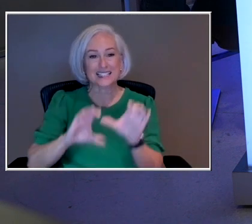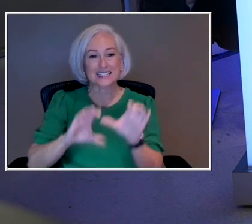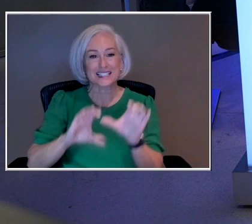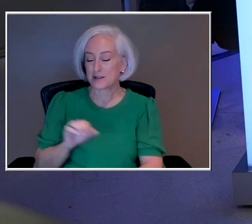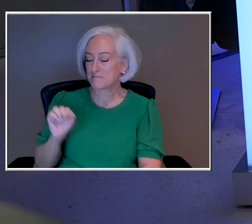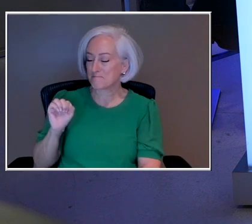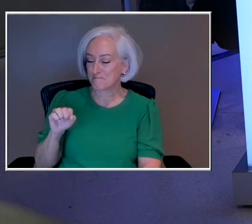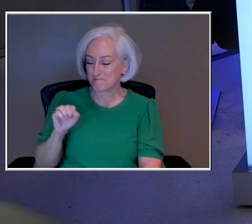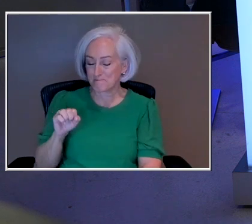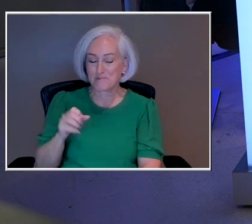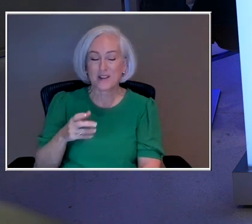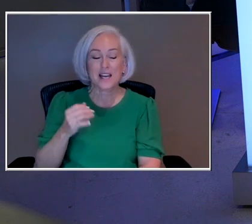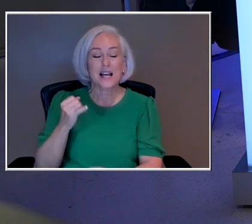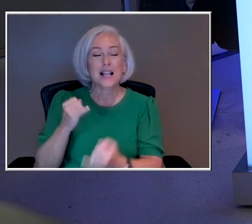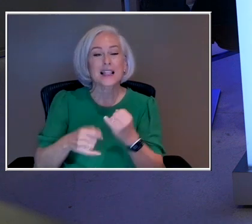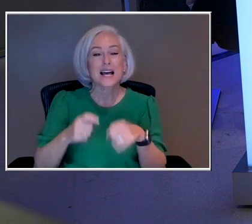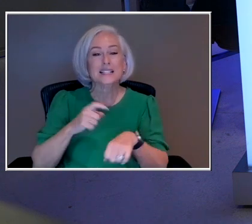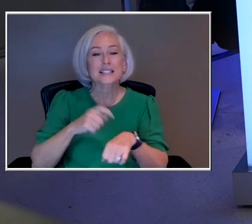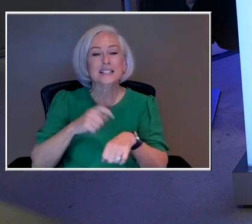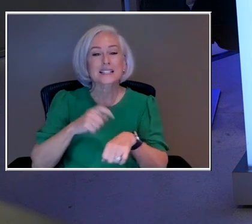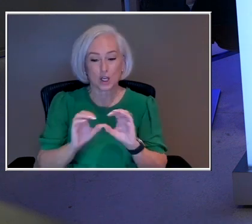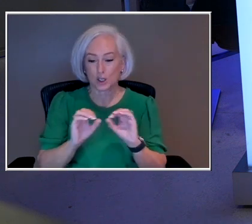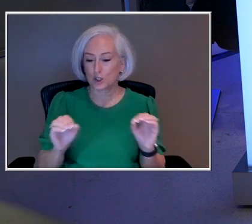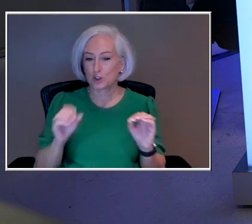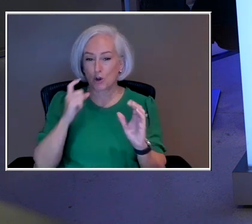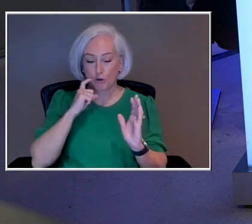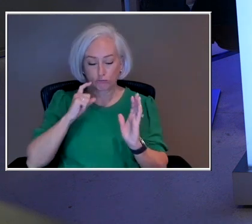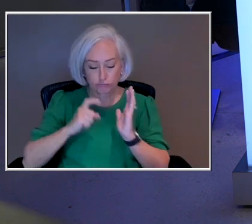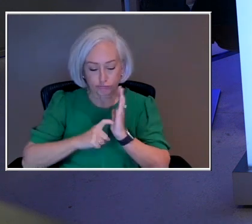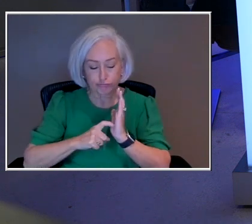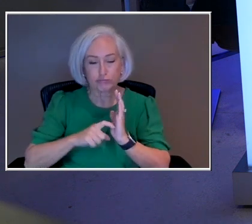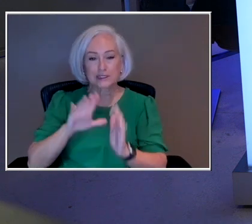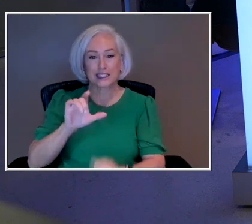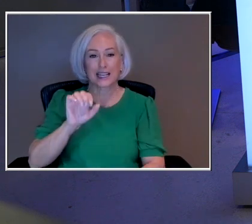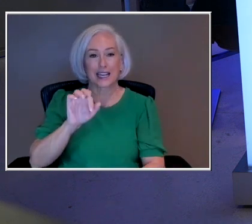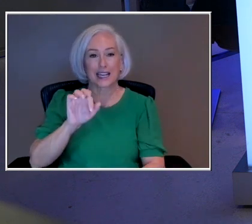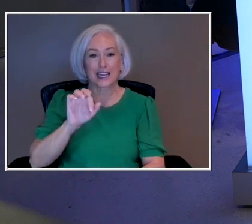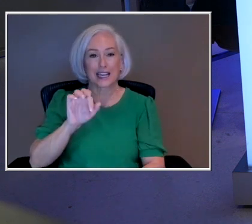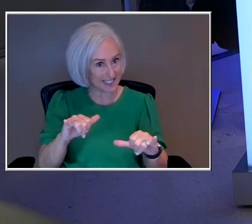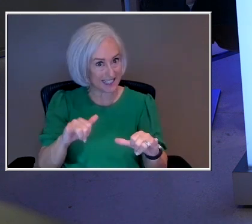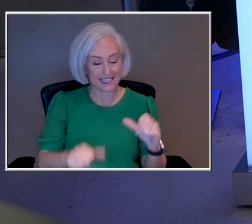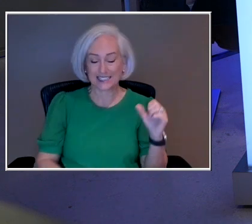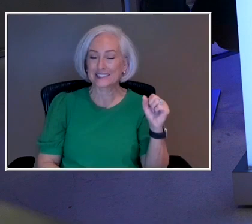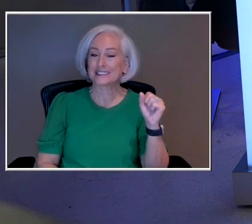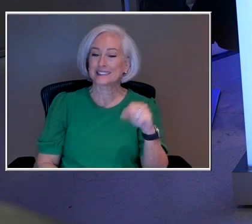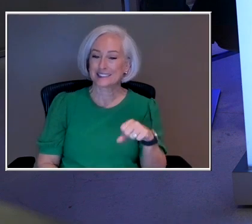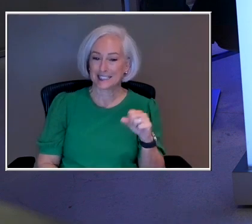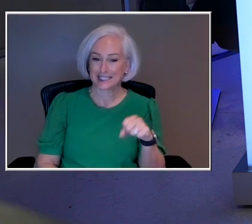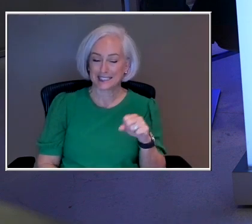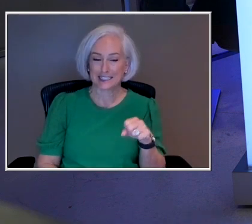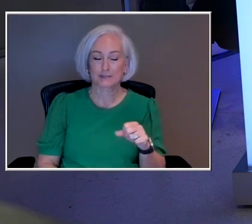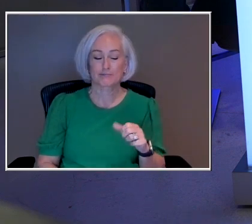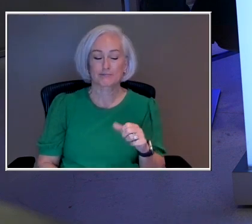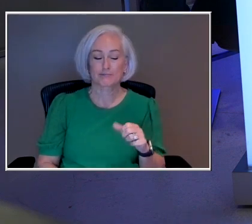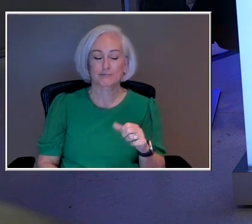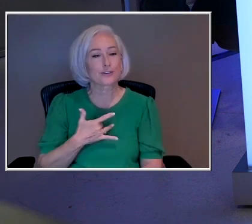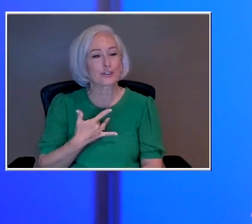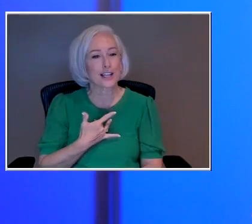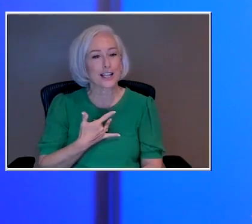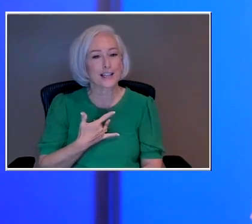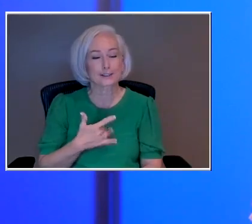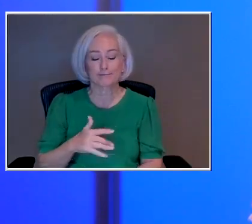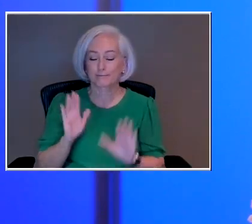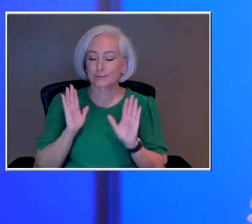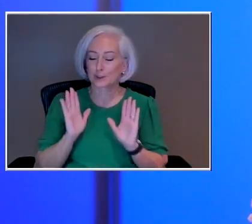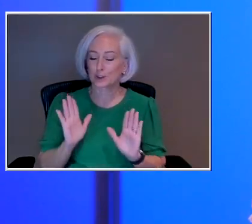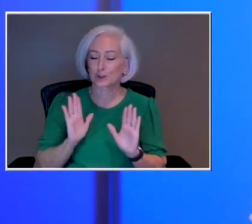time we spoke, there was no evidence of cancer. Is that still the case? Yes. How are you feeling? I'm feeling great, I think